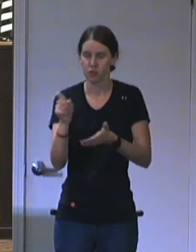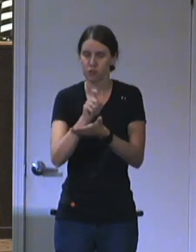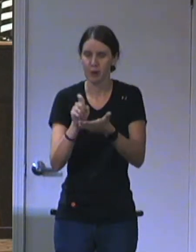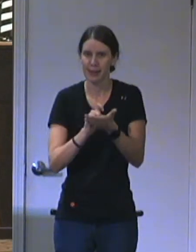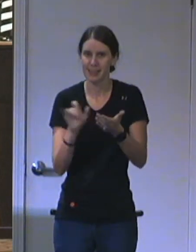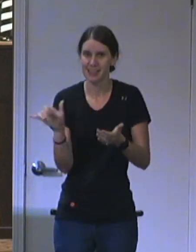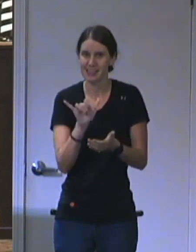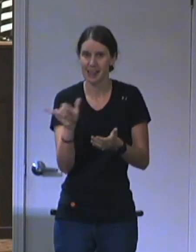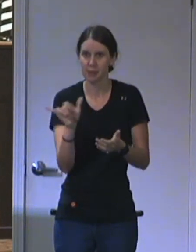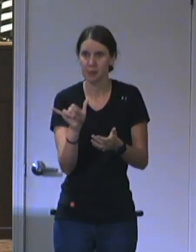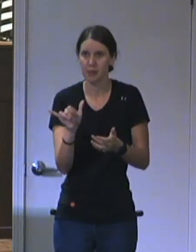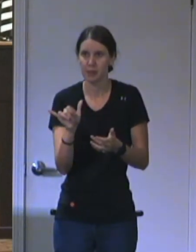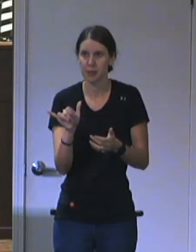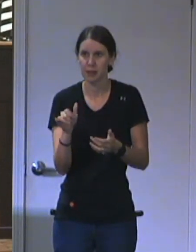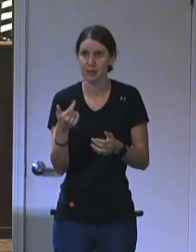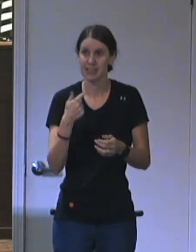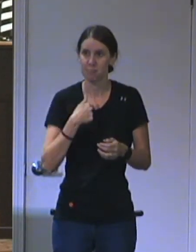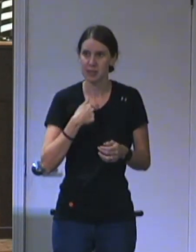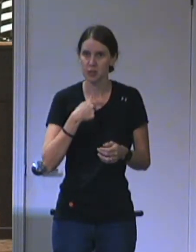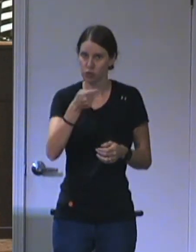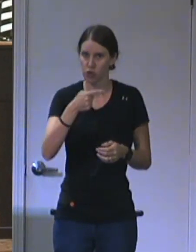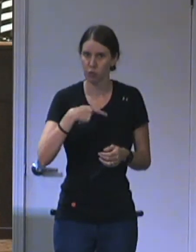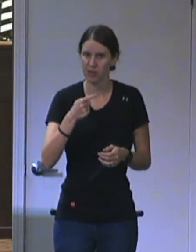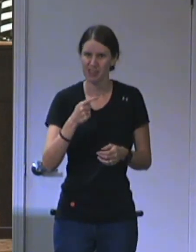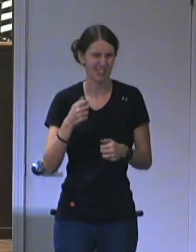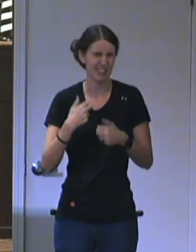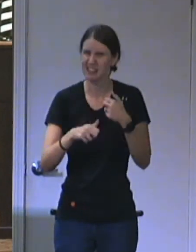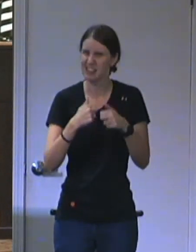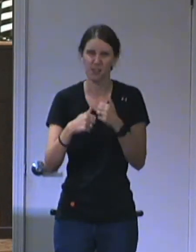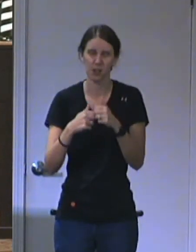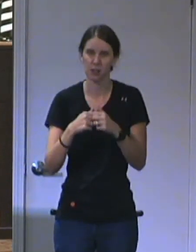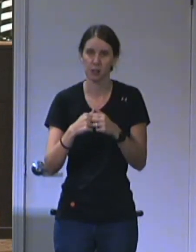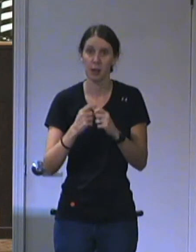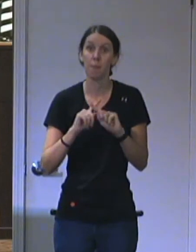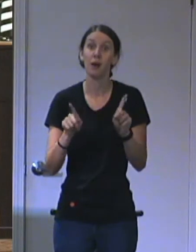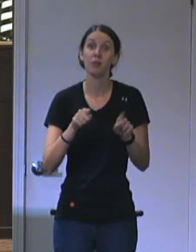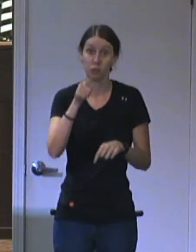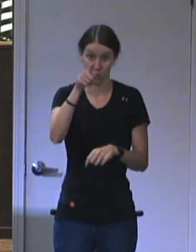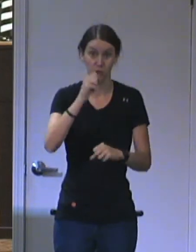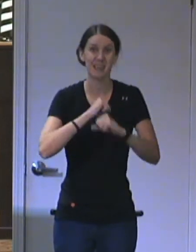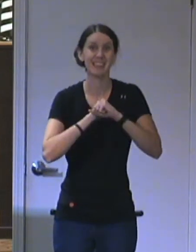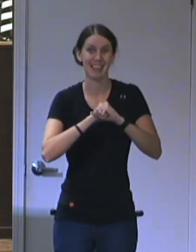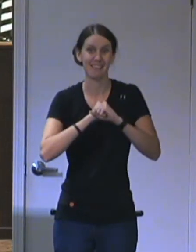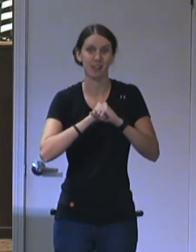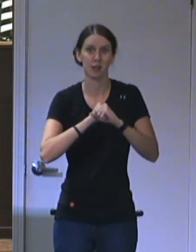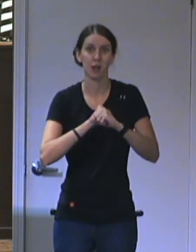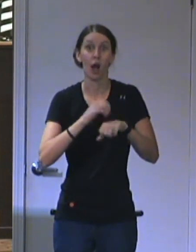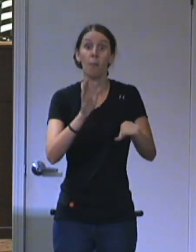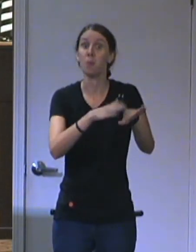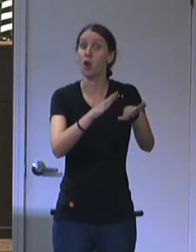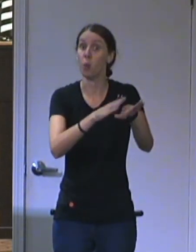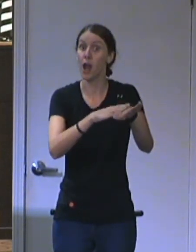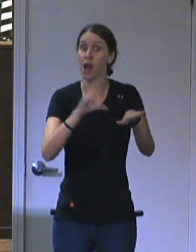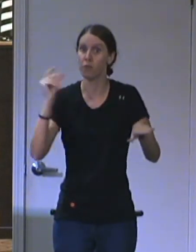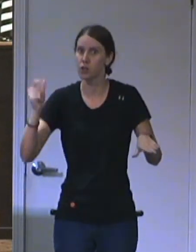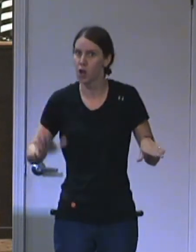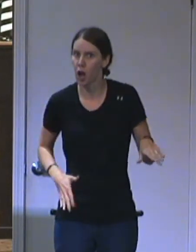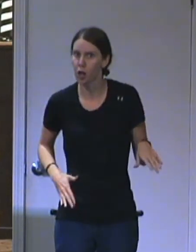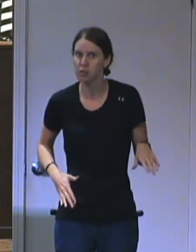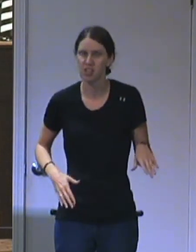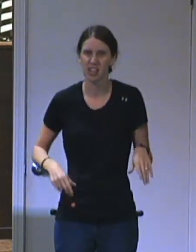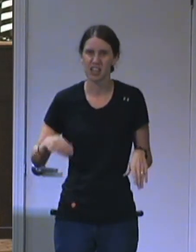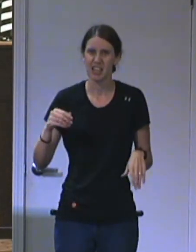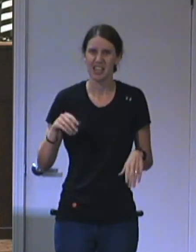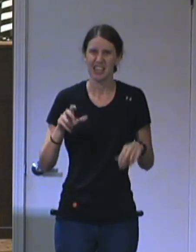you, to me, indeed, is not grievous, but for you it is safe. Beware of dogs, beware of evil